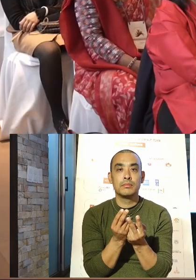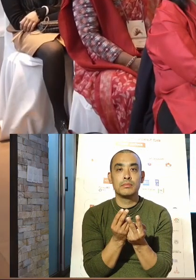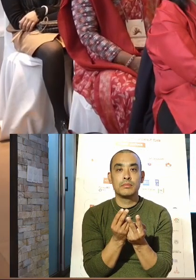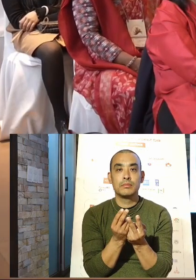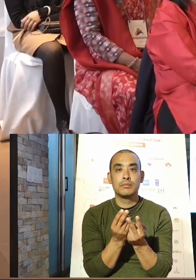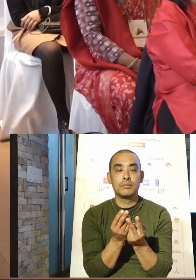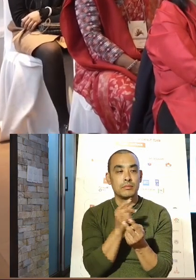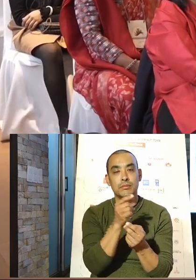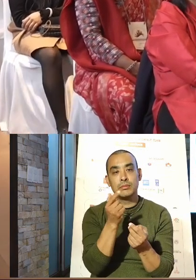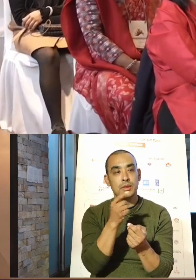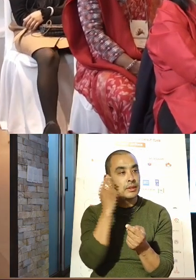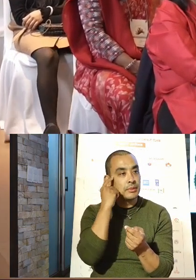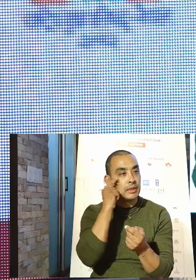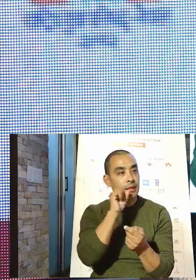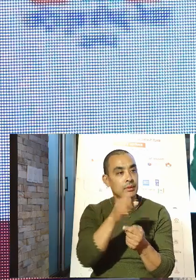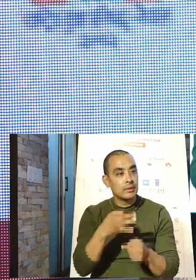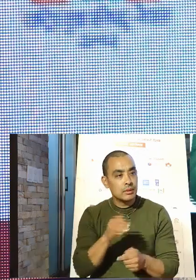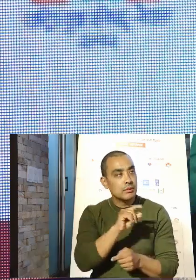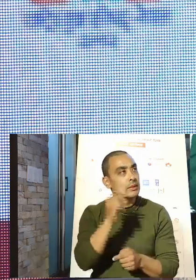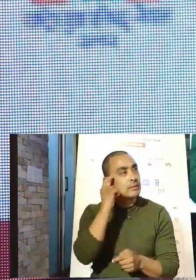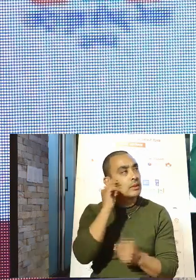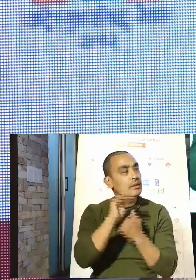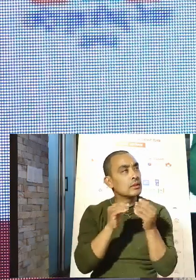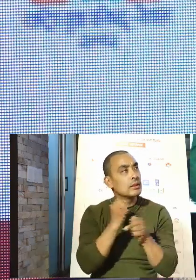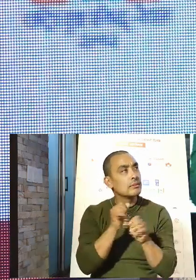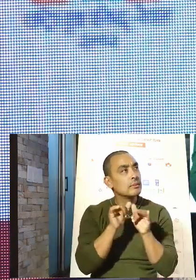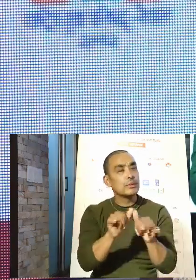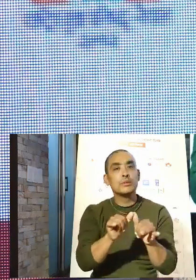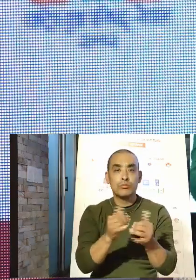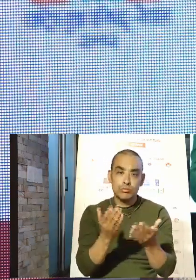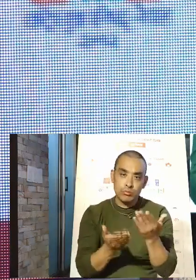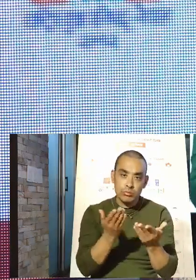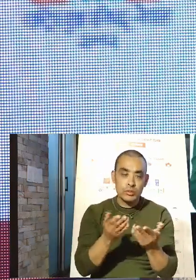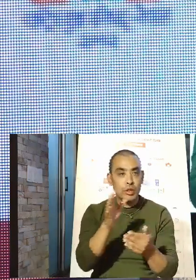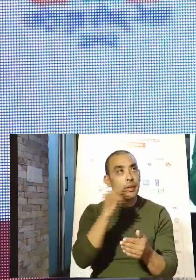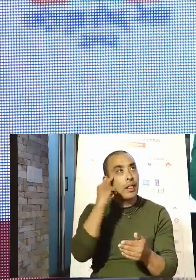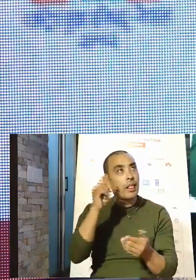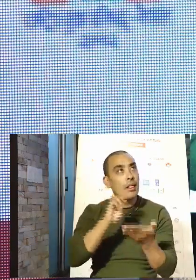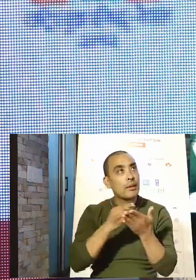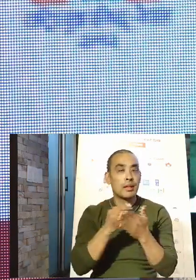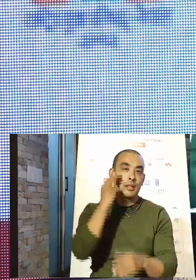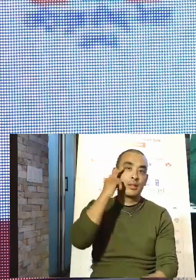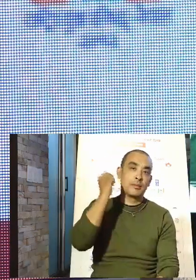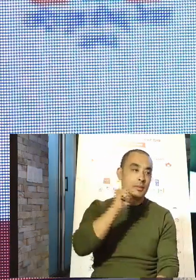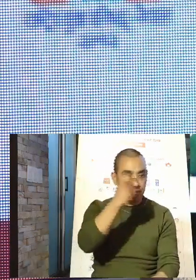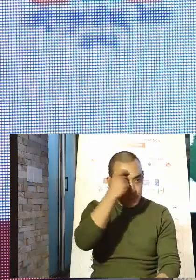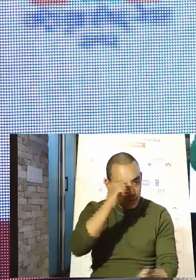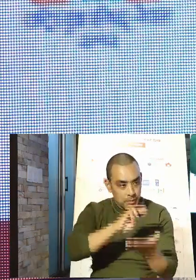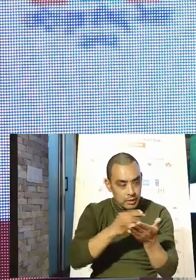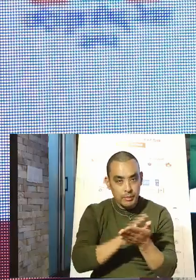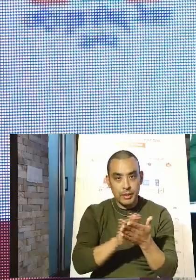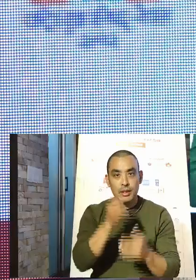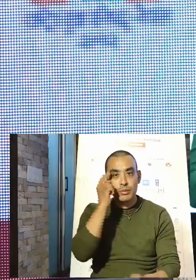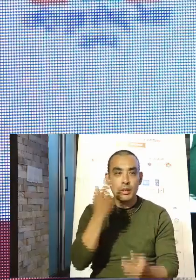to find a way to imagine menstruation. So, because like all the images that you can find are just related to products, so pad,